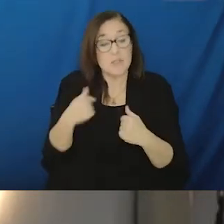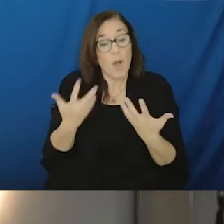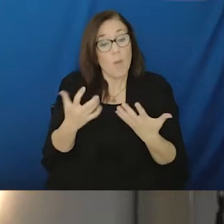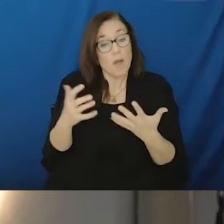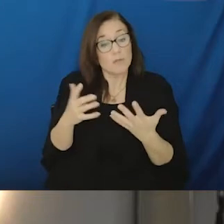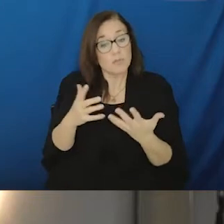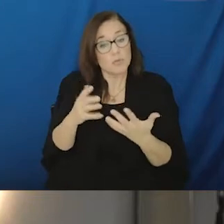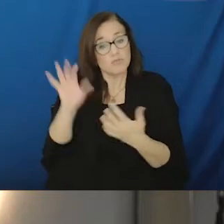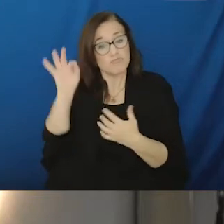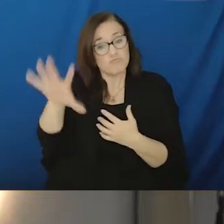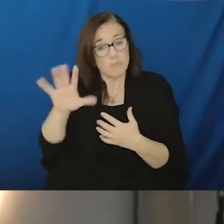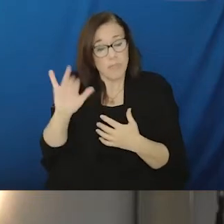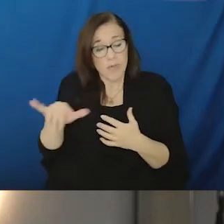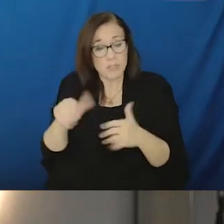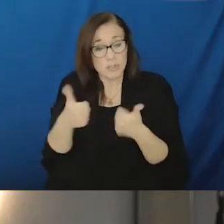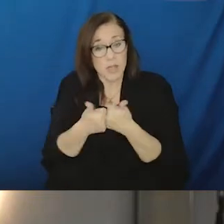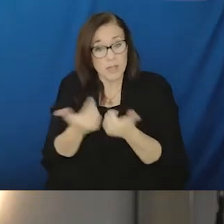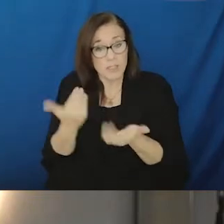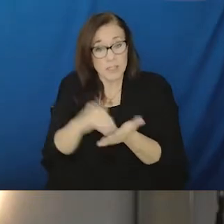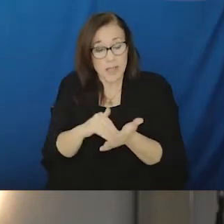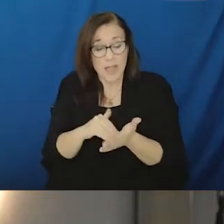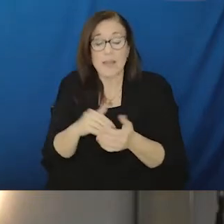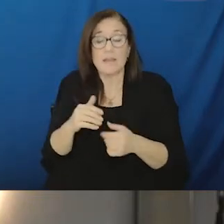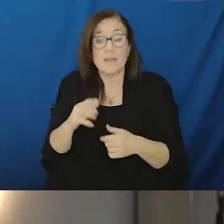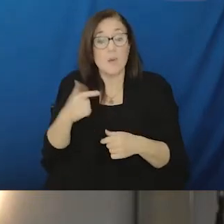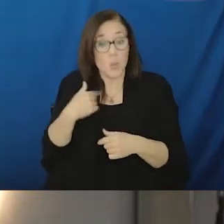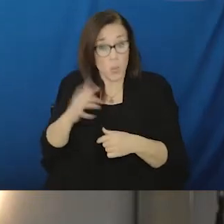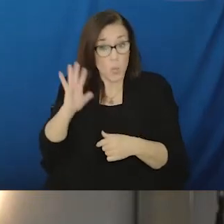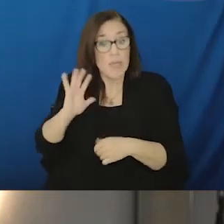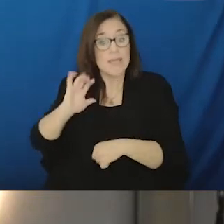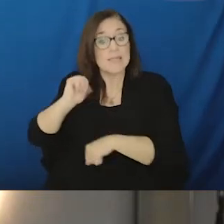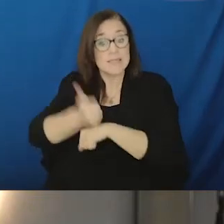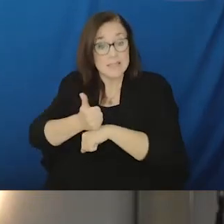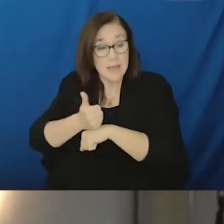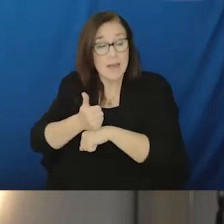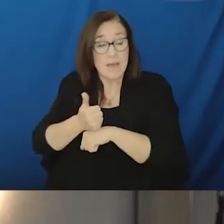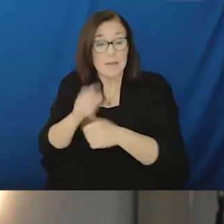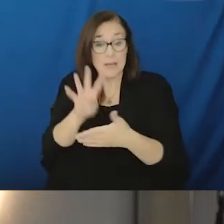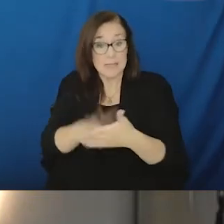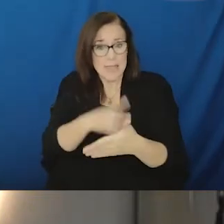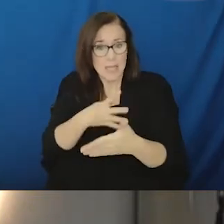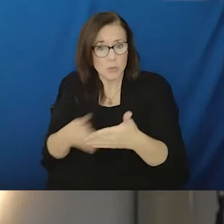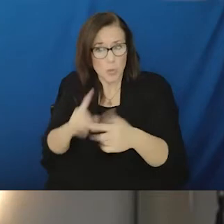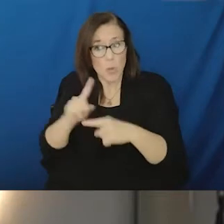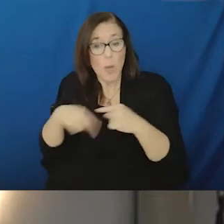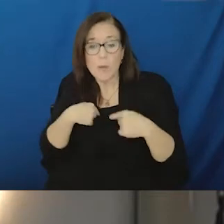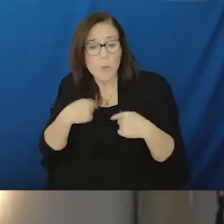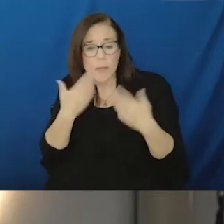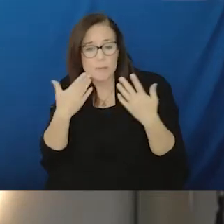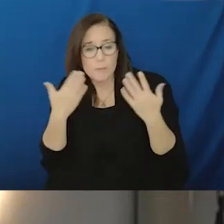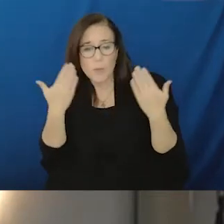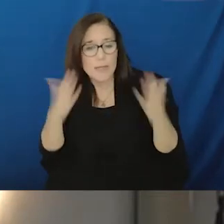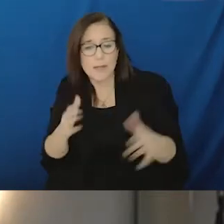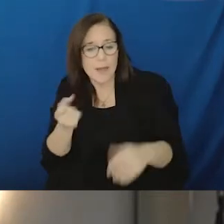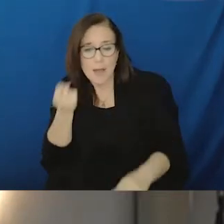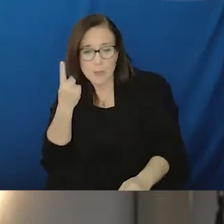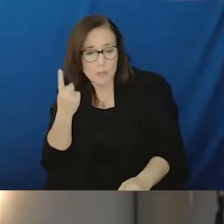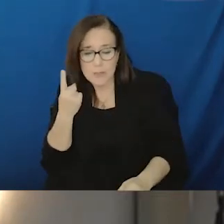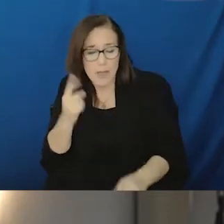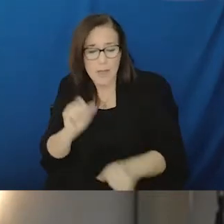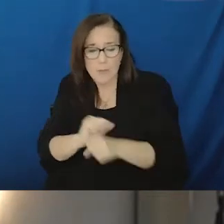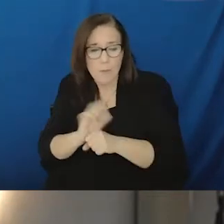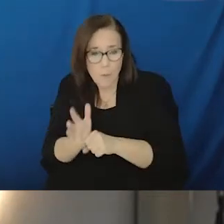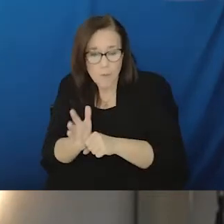and pivot from that schedule that was set under different understandings of COVID as soon as possible. Because again,